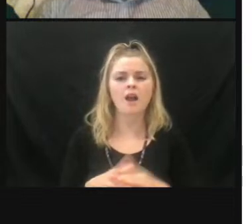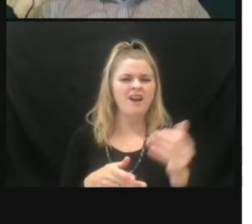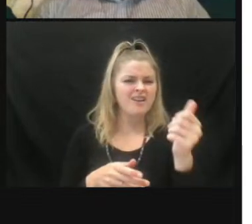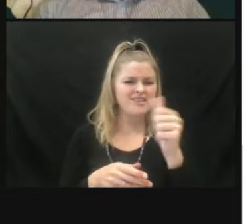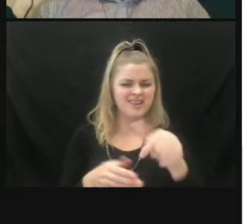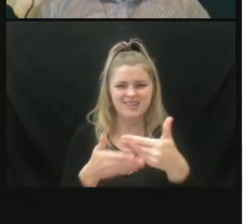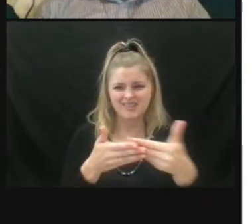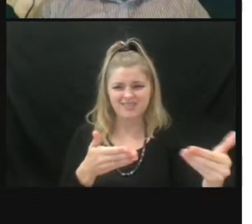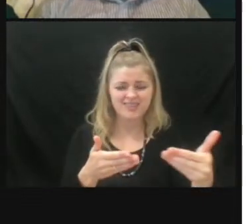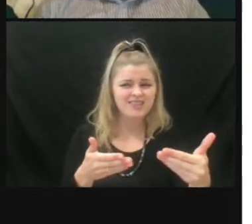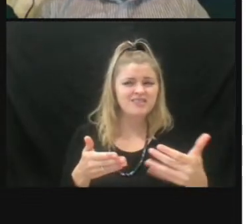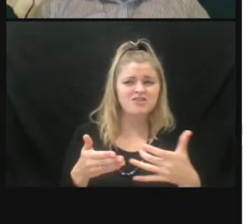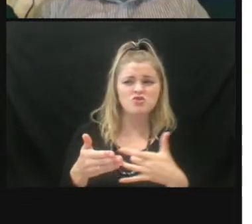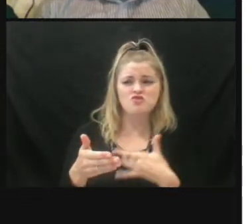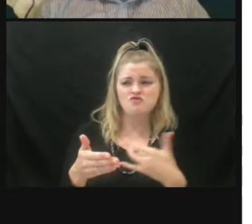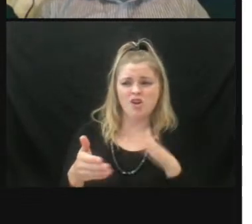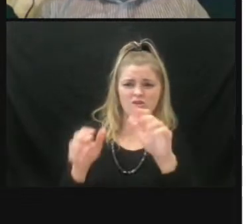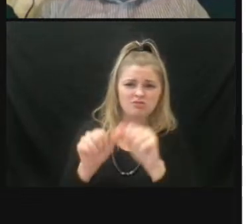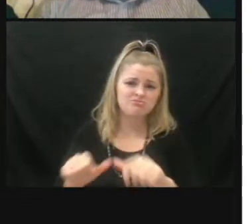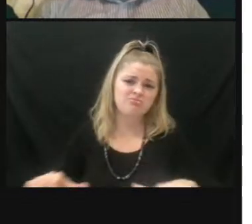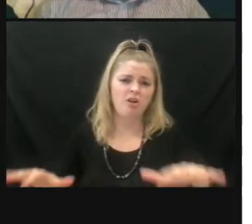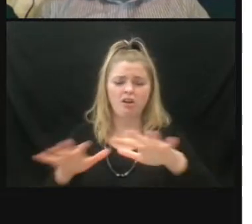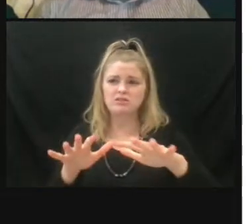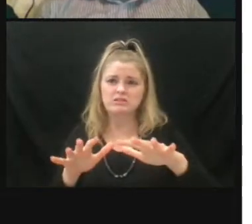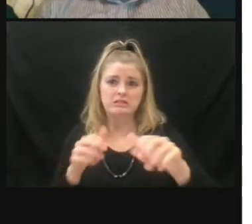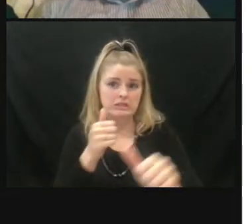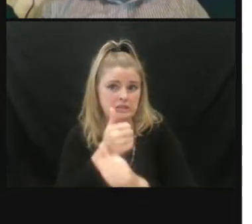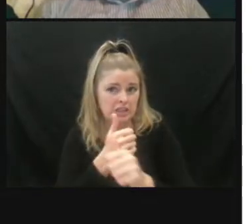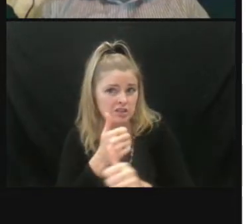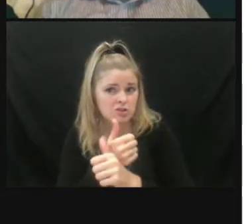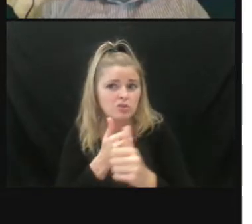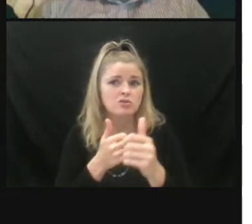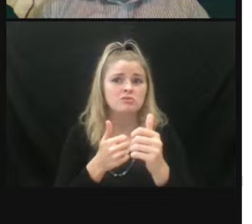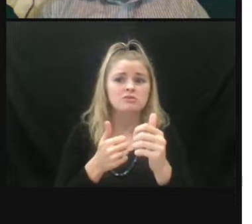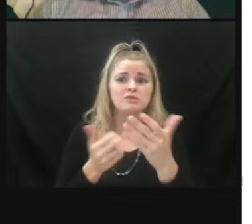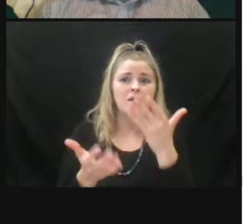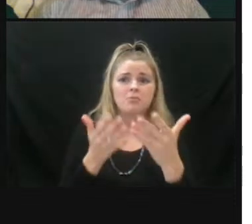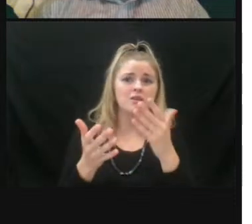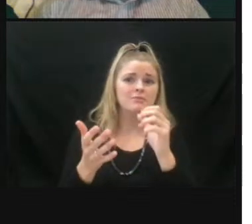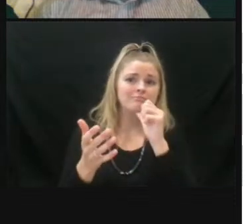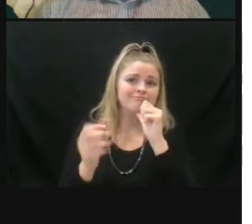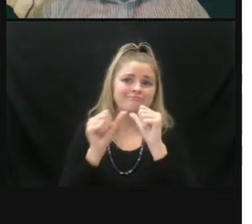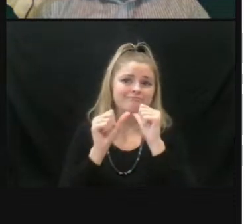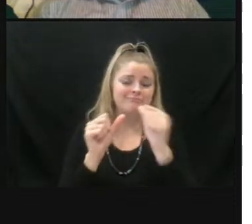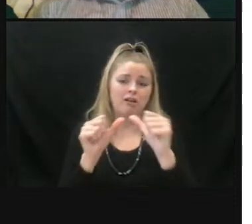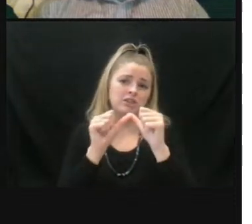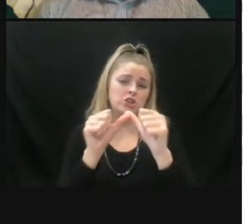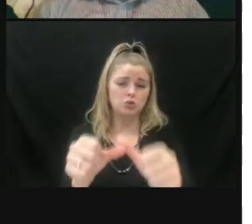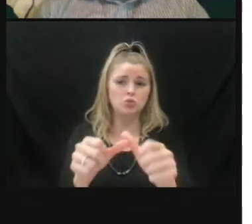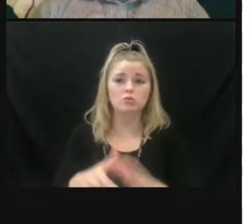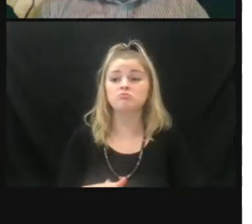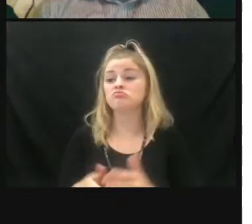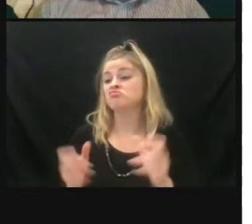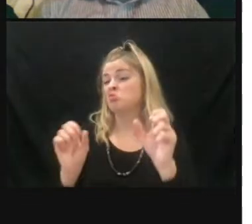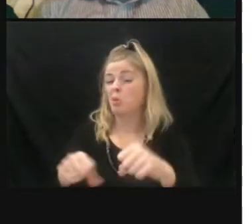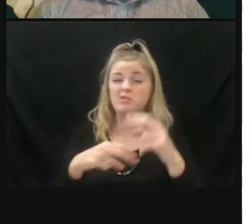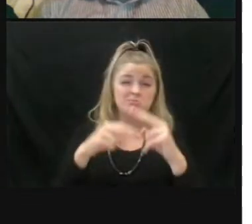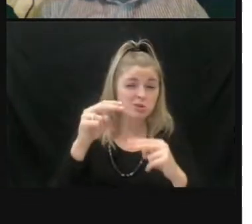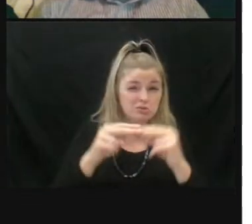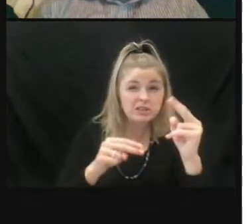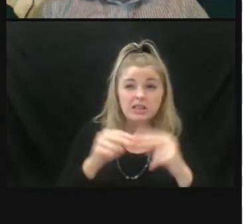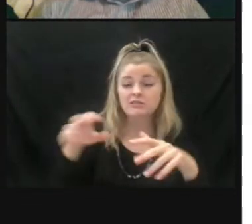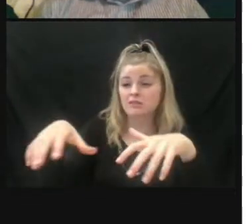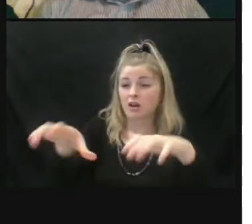or see in your territory that is threatened or endangered that has cultural significance? Buildings, these could be buildings,